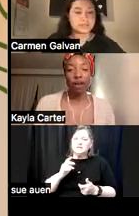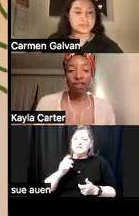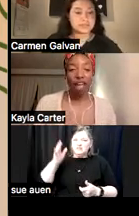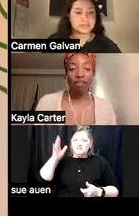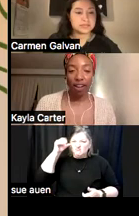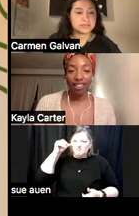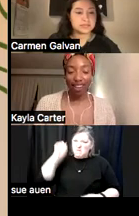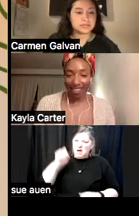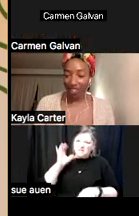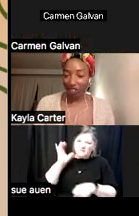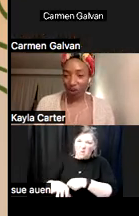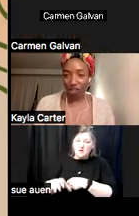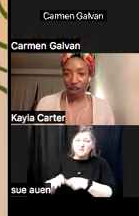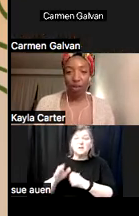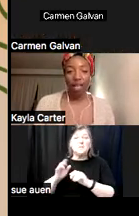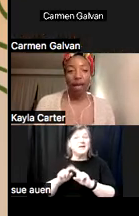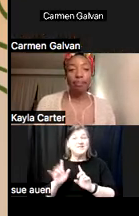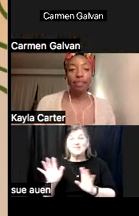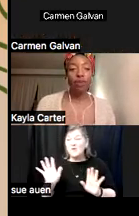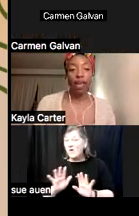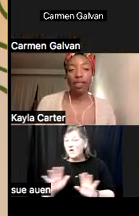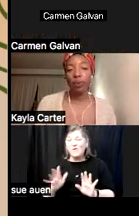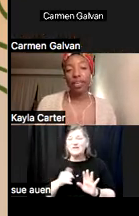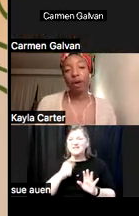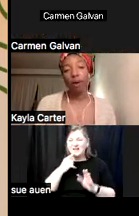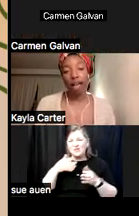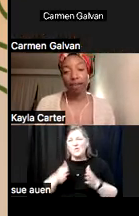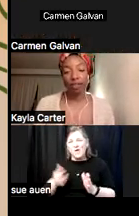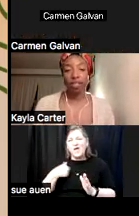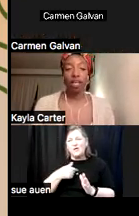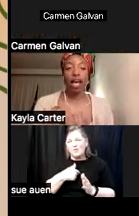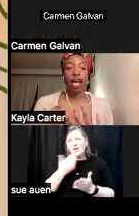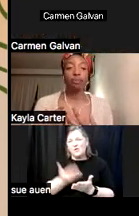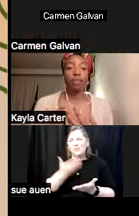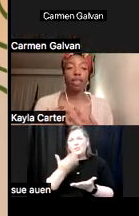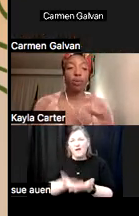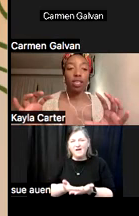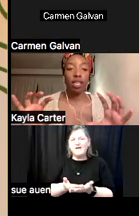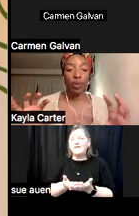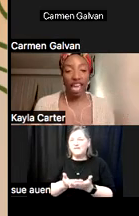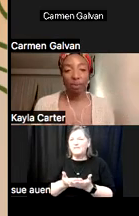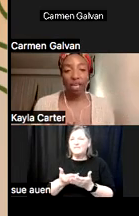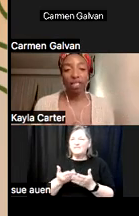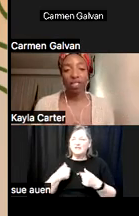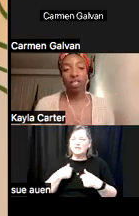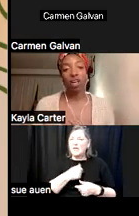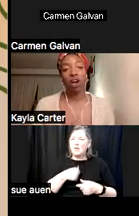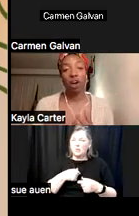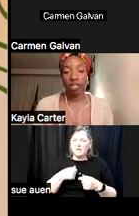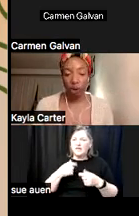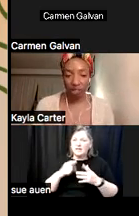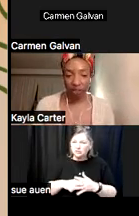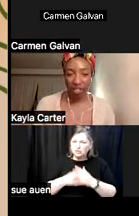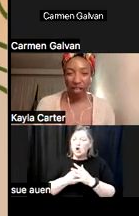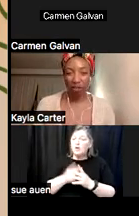However, I'm very excited to let you all know that the way that we arrived And the way that we came in to the